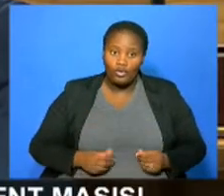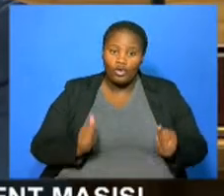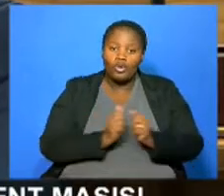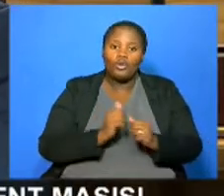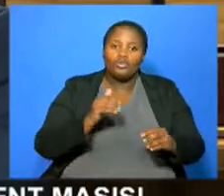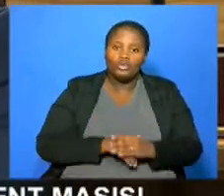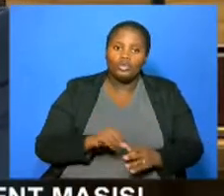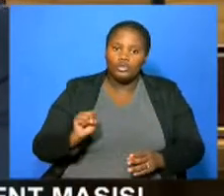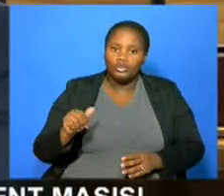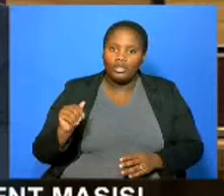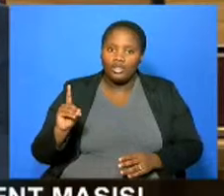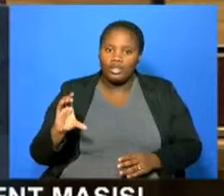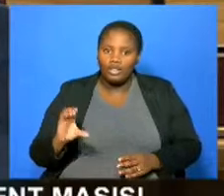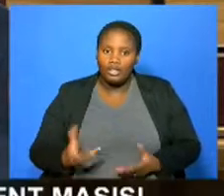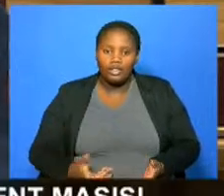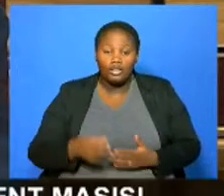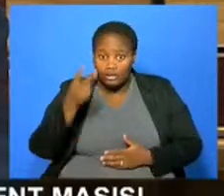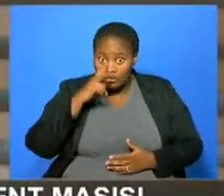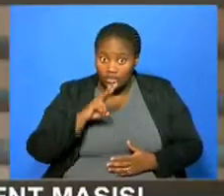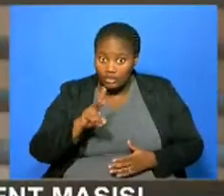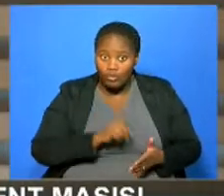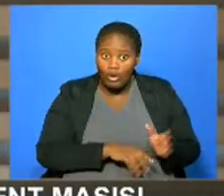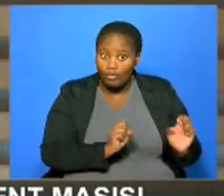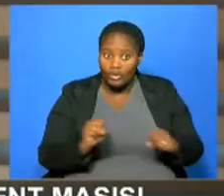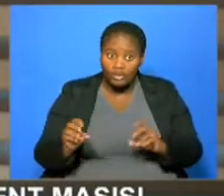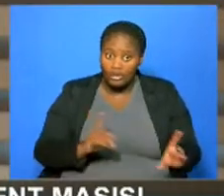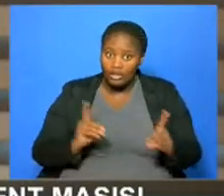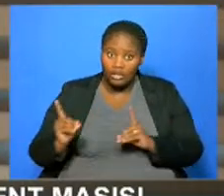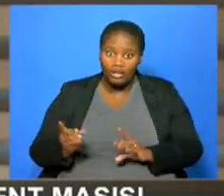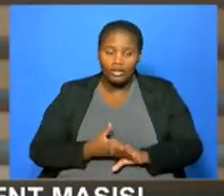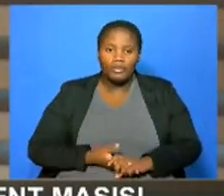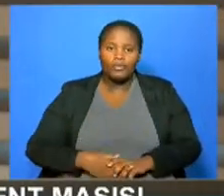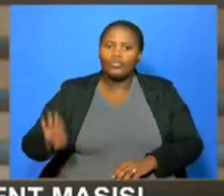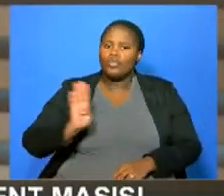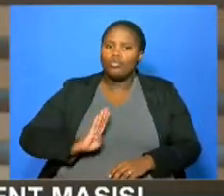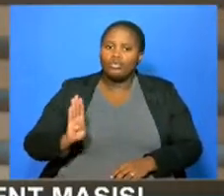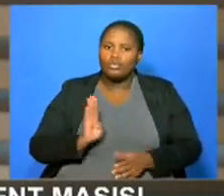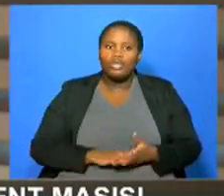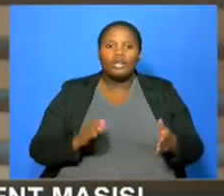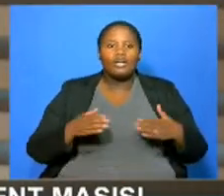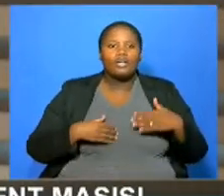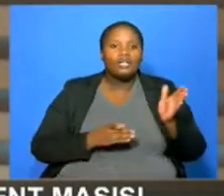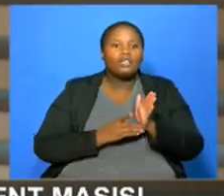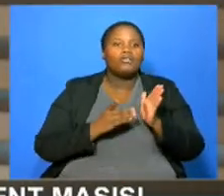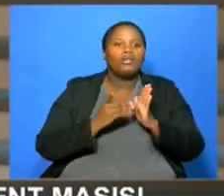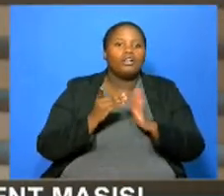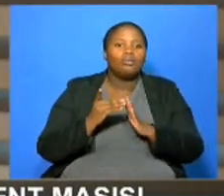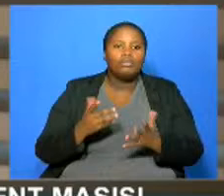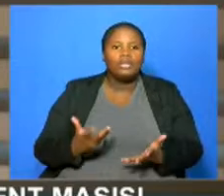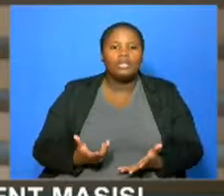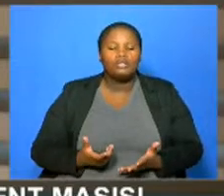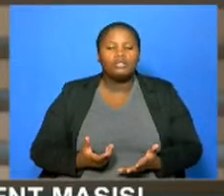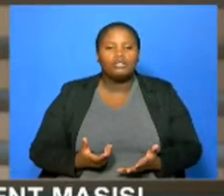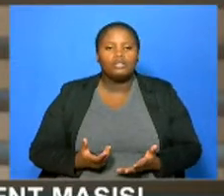level, so that we now look at what can be done. Botswana is a development